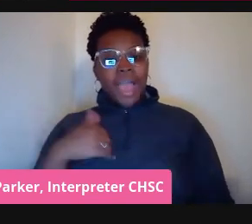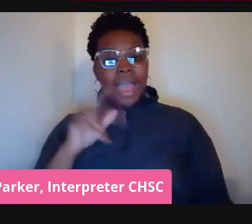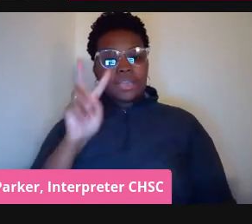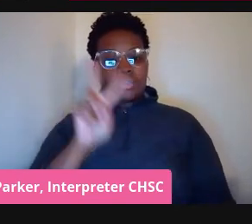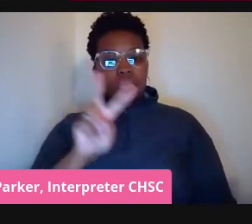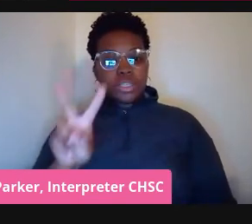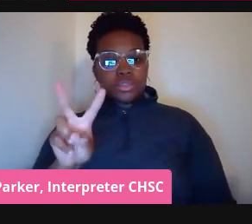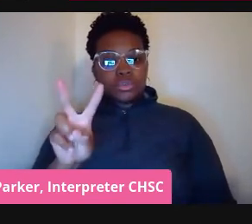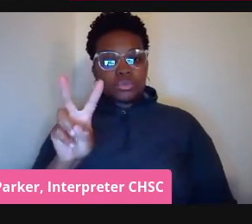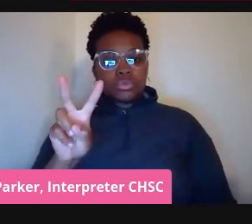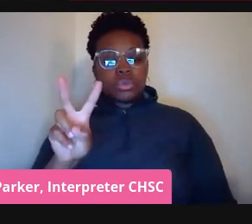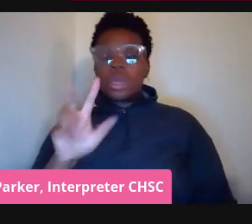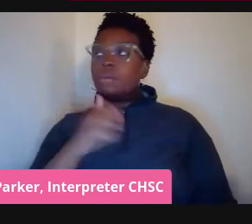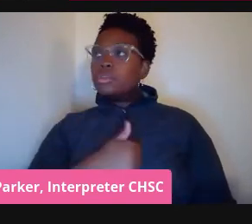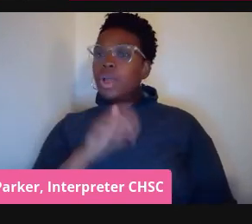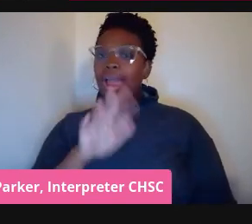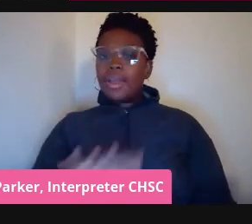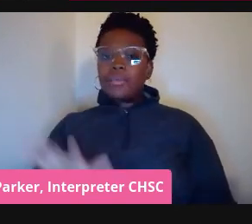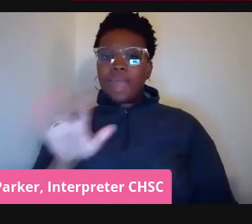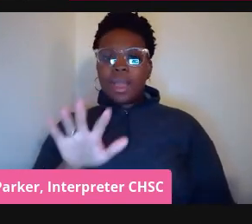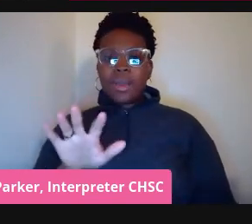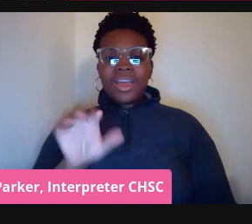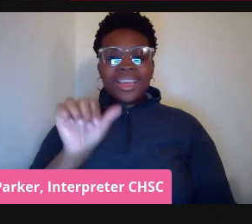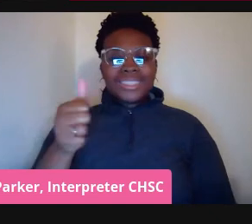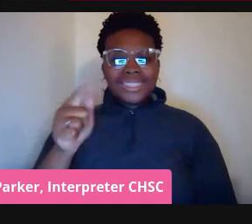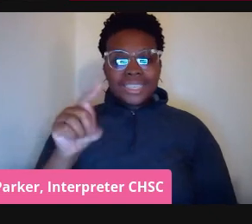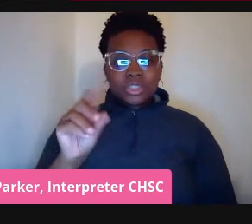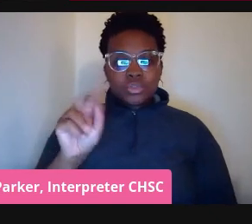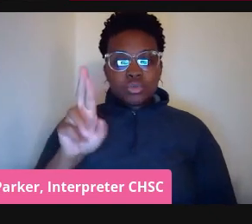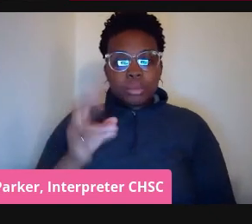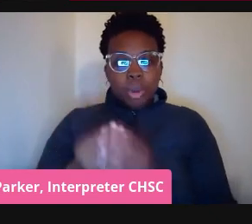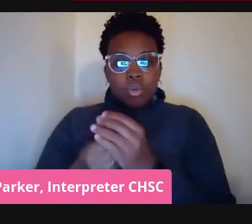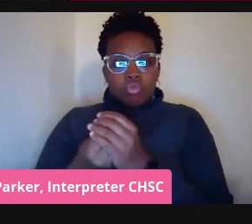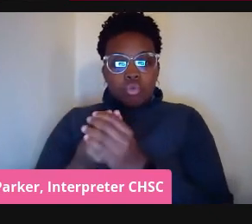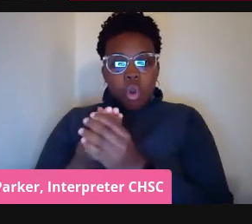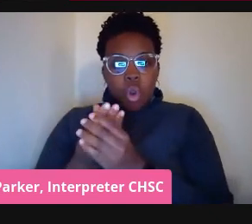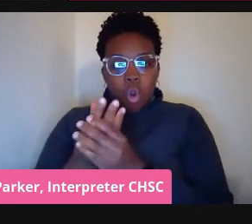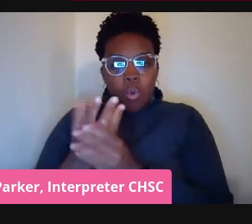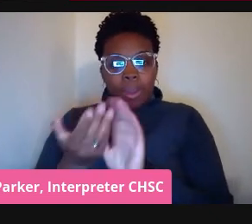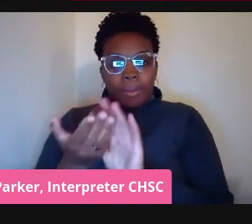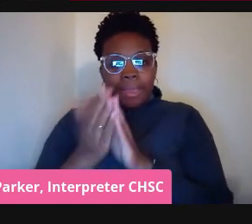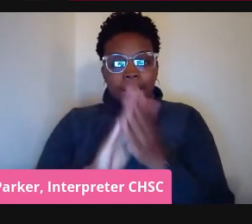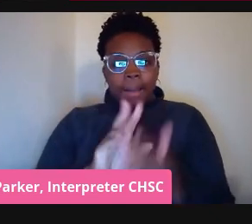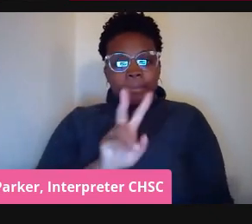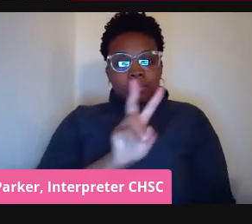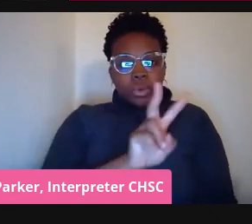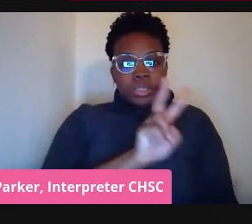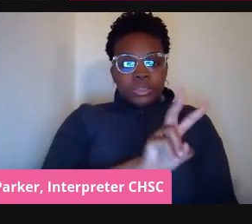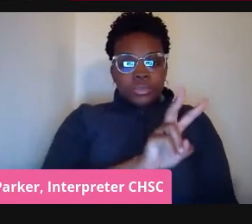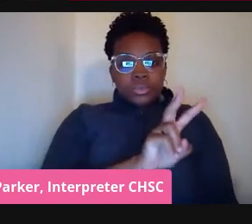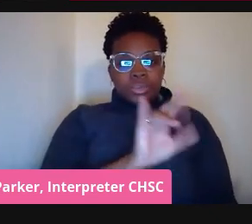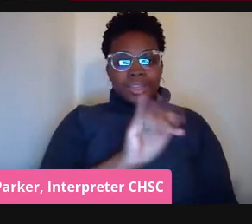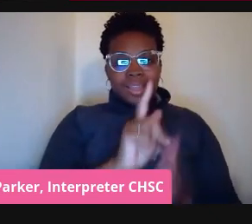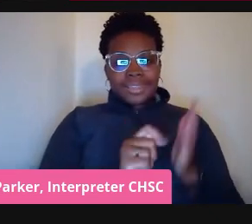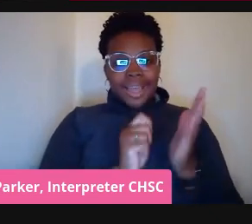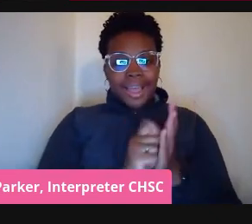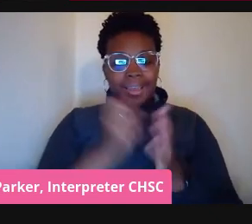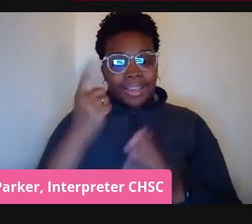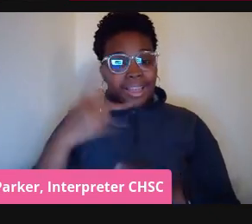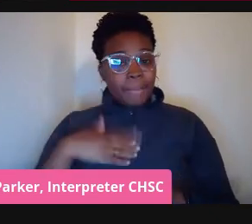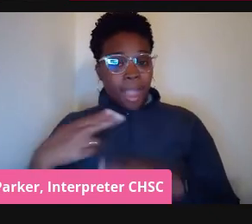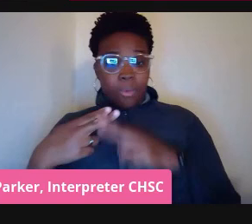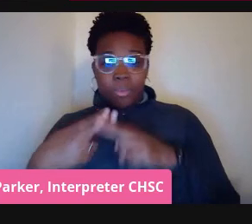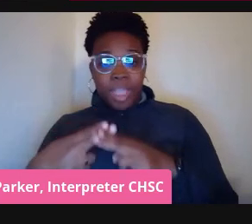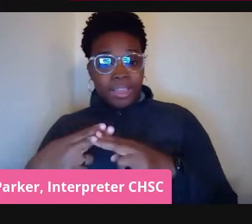tumors. I'm sorry, I had about 10 tumors growing to 22 at the time. So my weight didn't